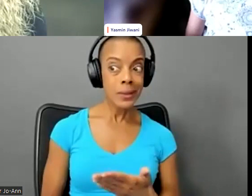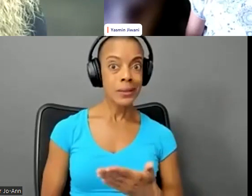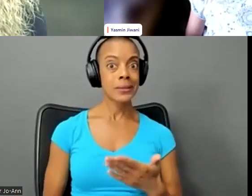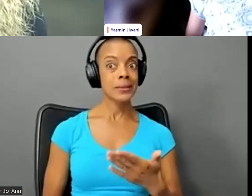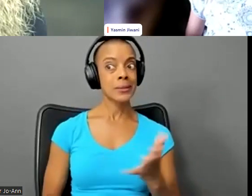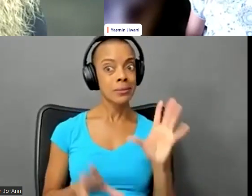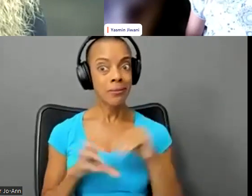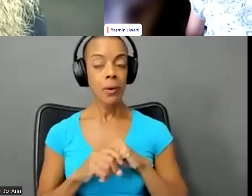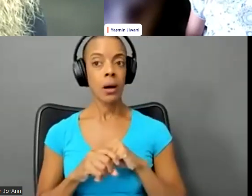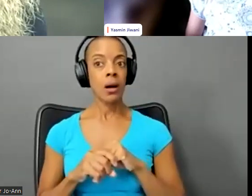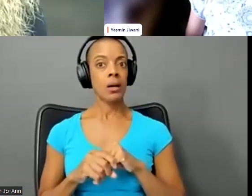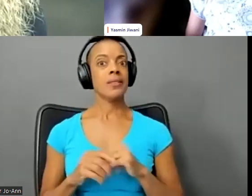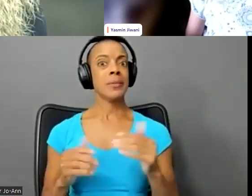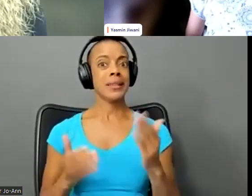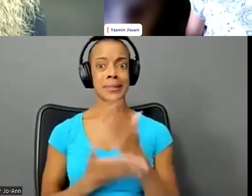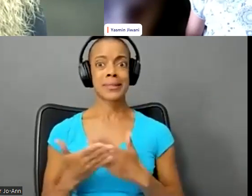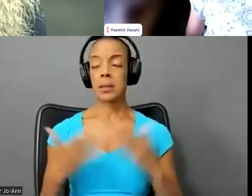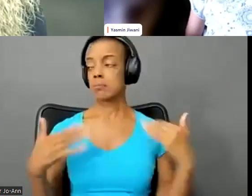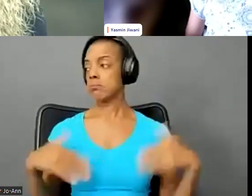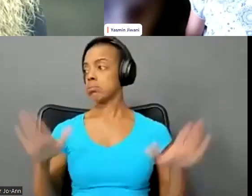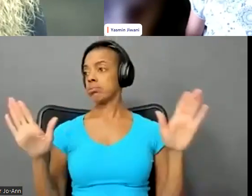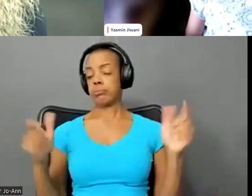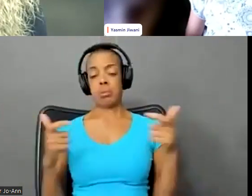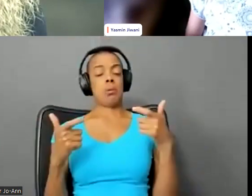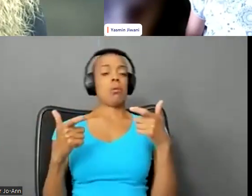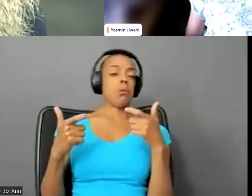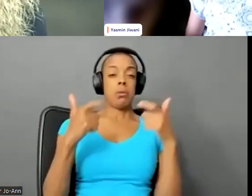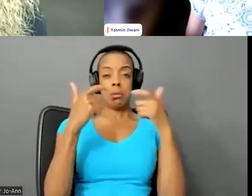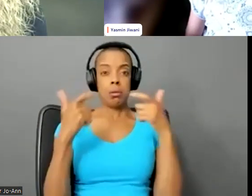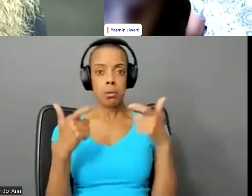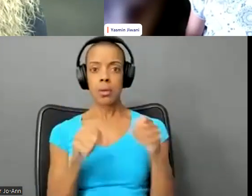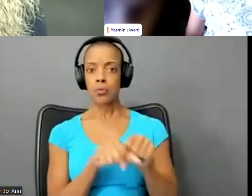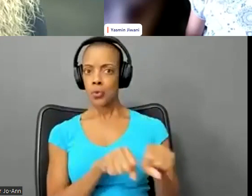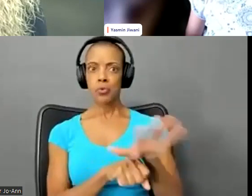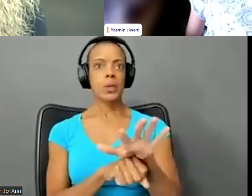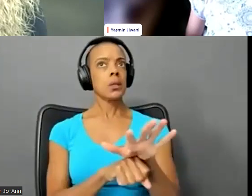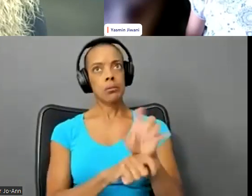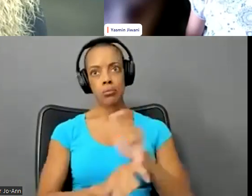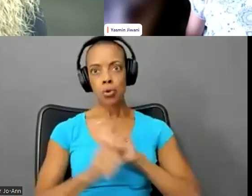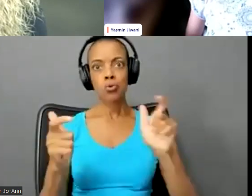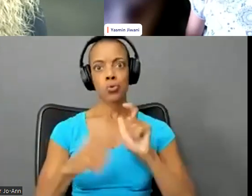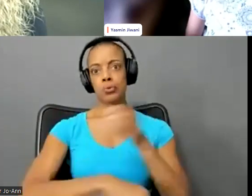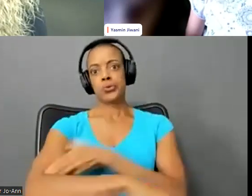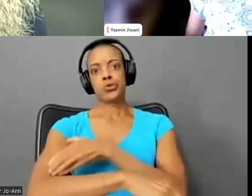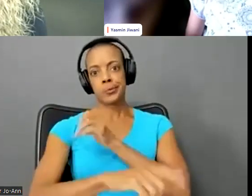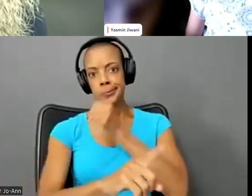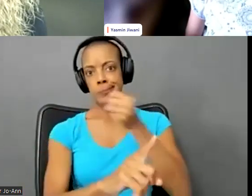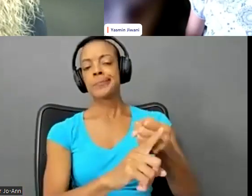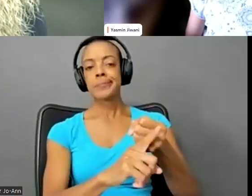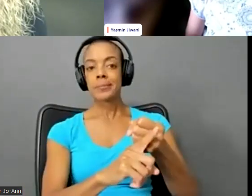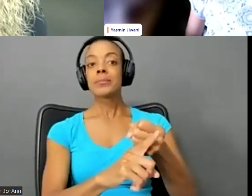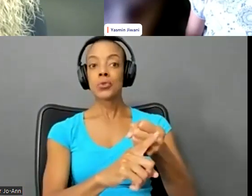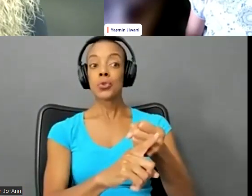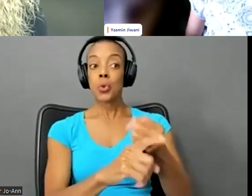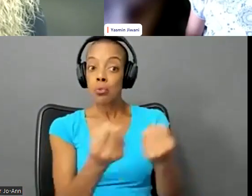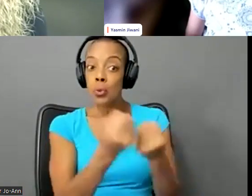a voice, because social media plays such a significant role now in facilitating or indeed silencing that.